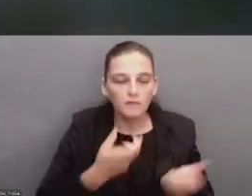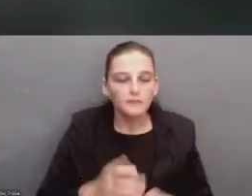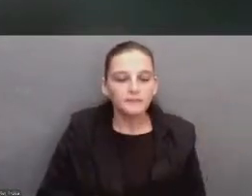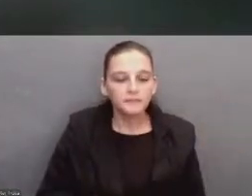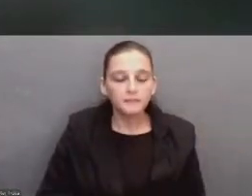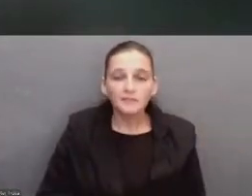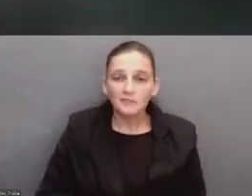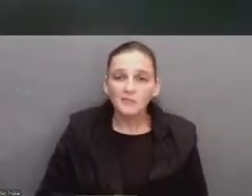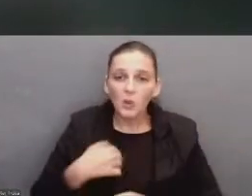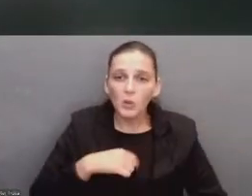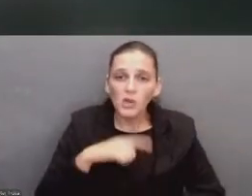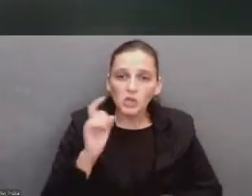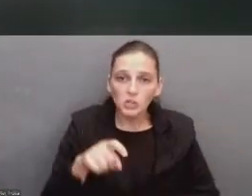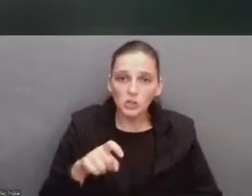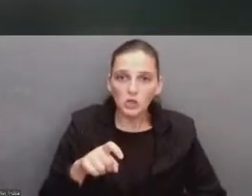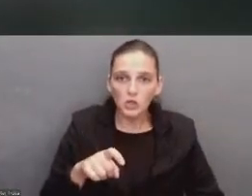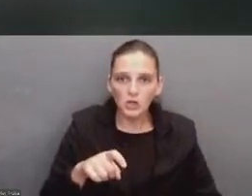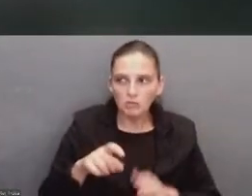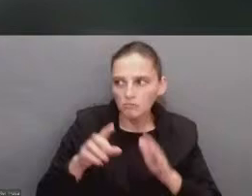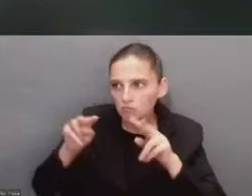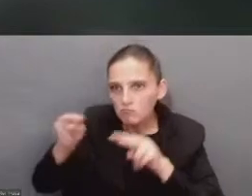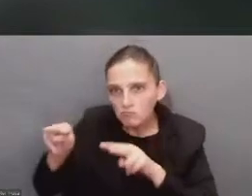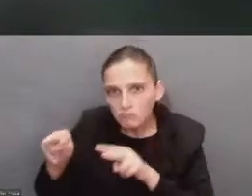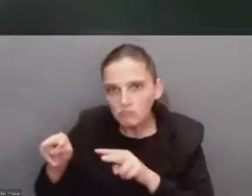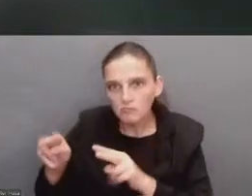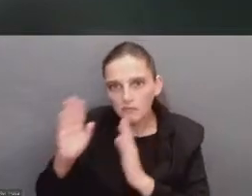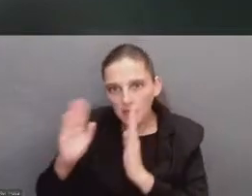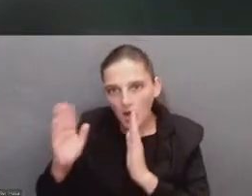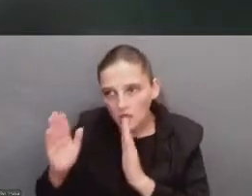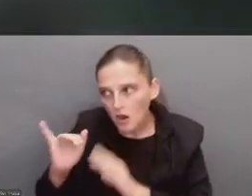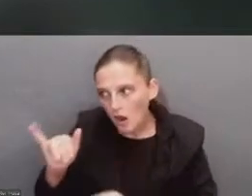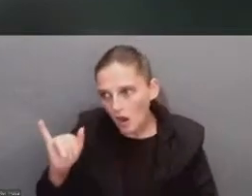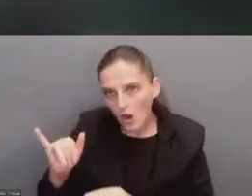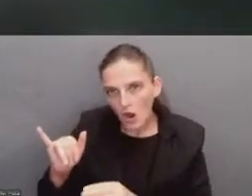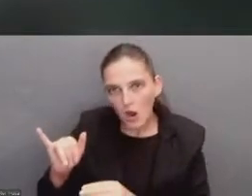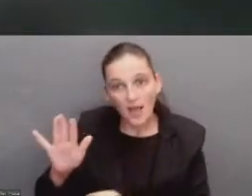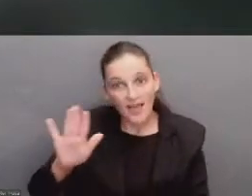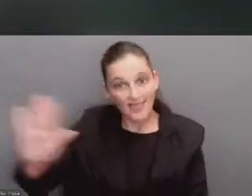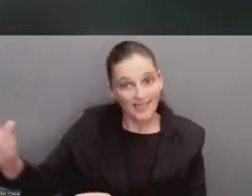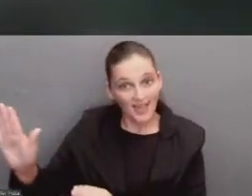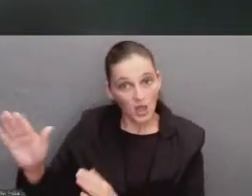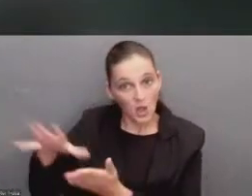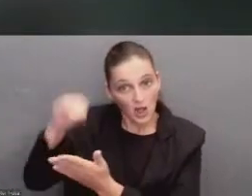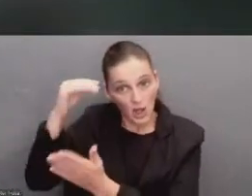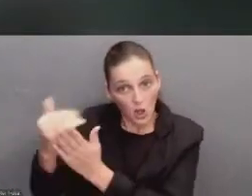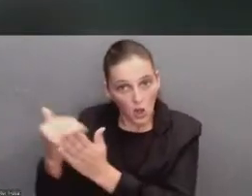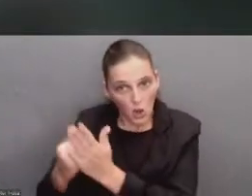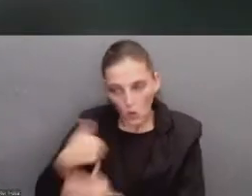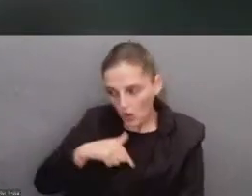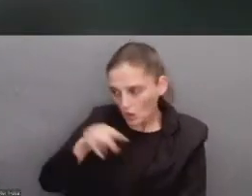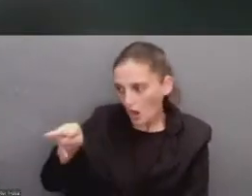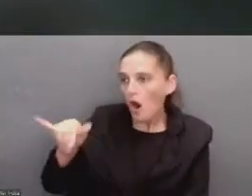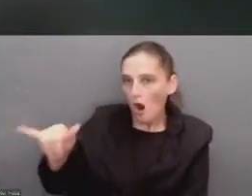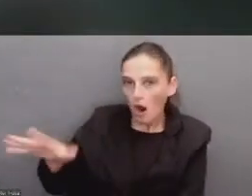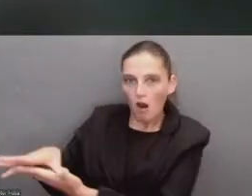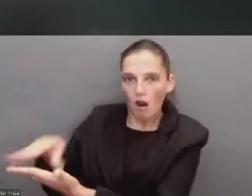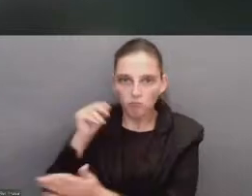to and acknowledged the value of what was learned in these other countries. So my recommendation